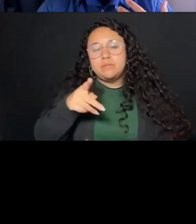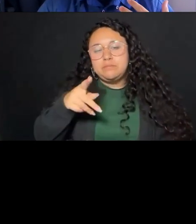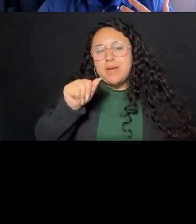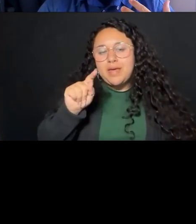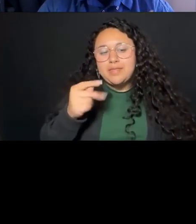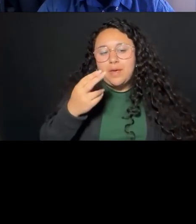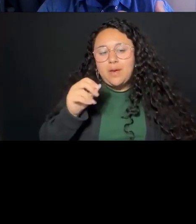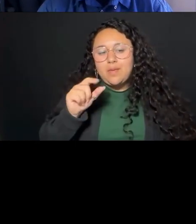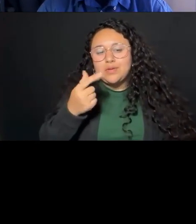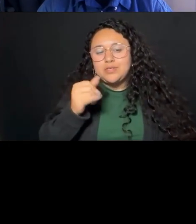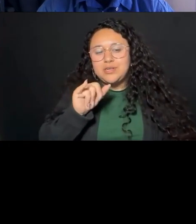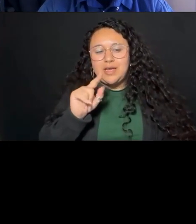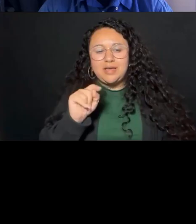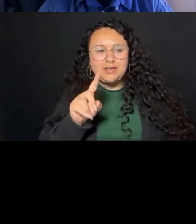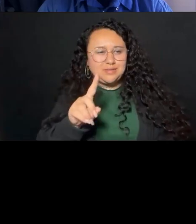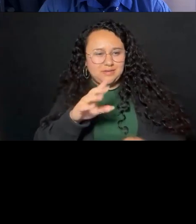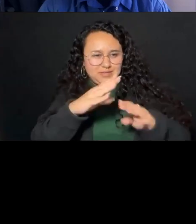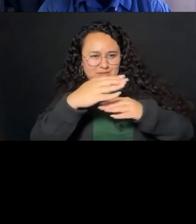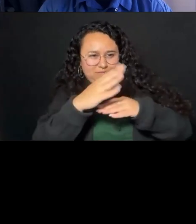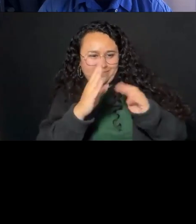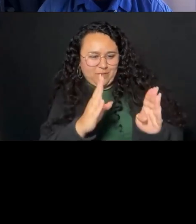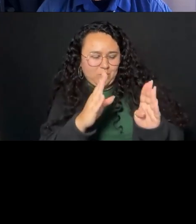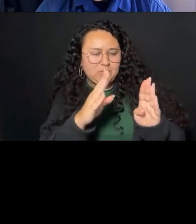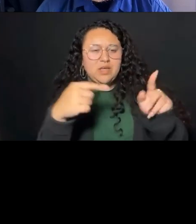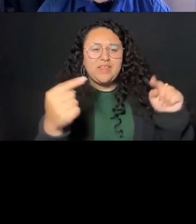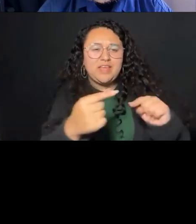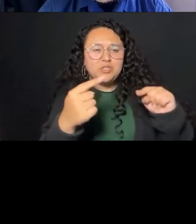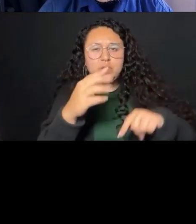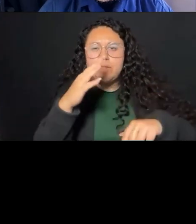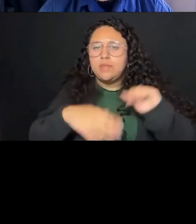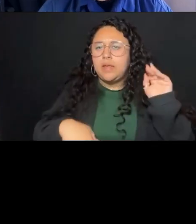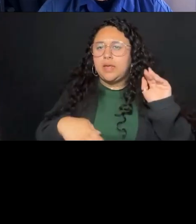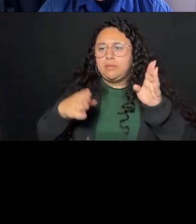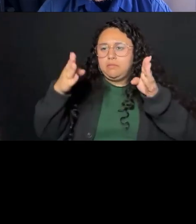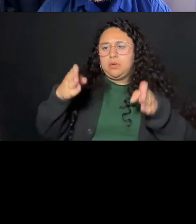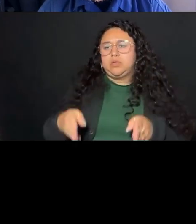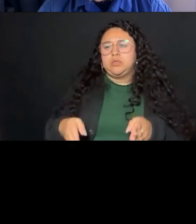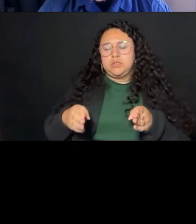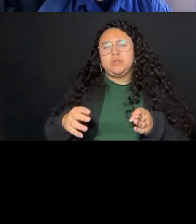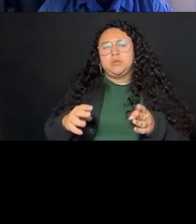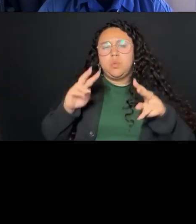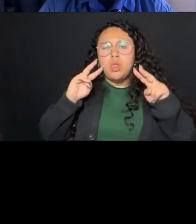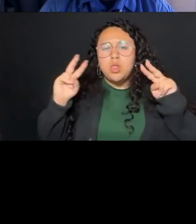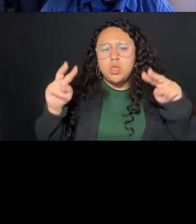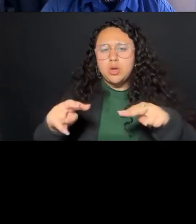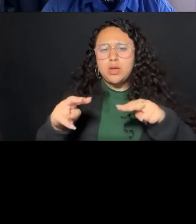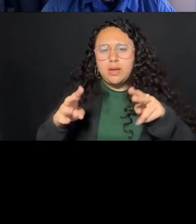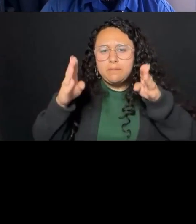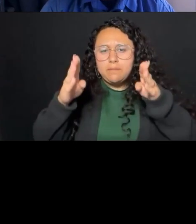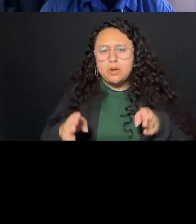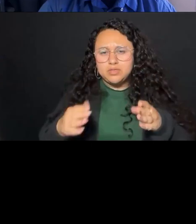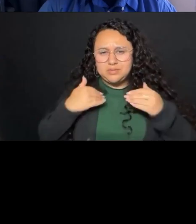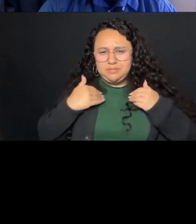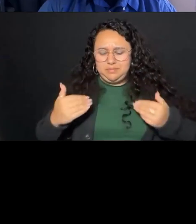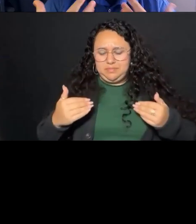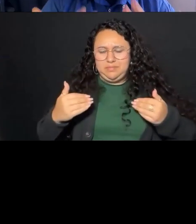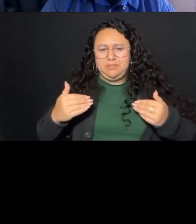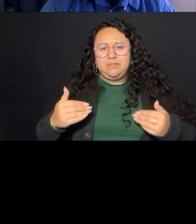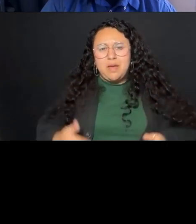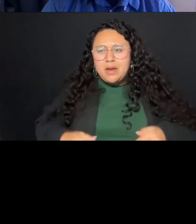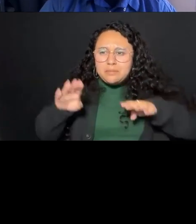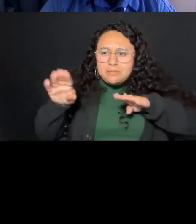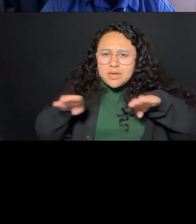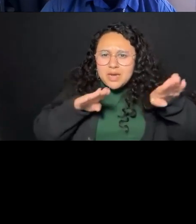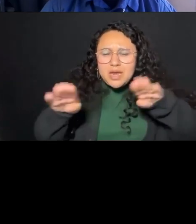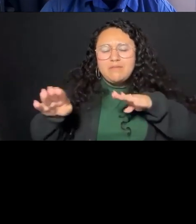just to when we look at somebody's behaviors, we don't have to pathologize, what they're doing or why they're doing it, but